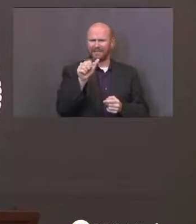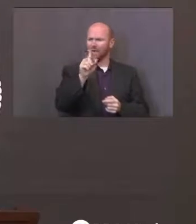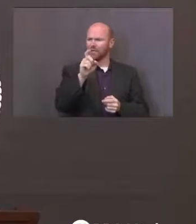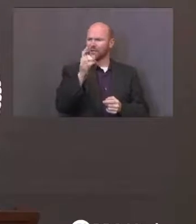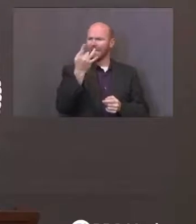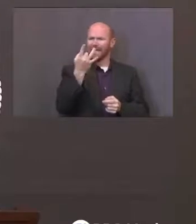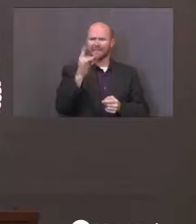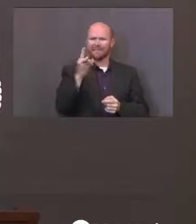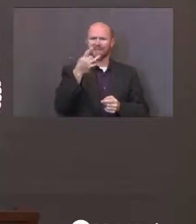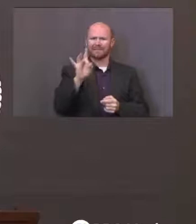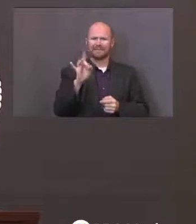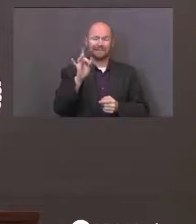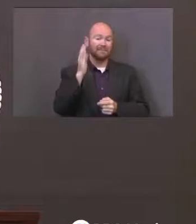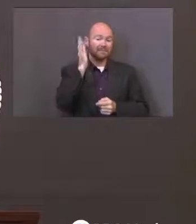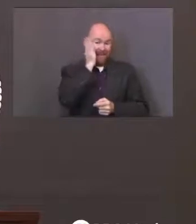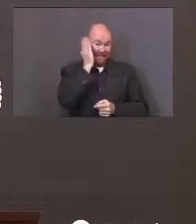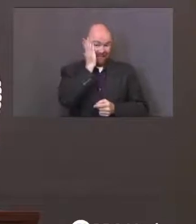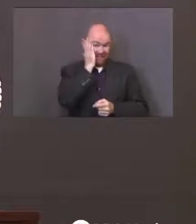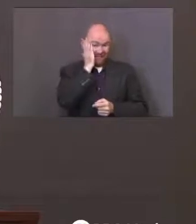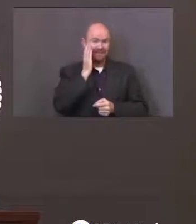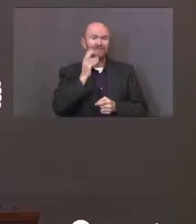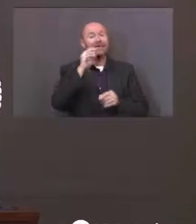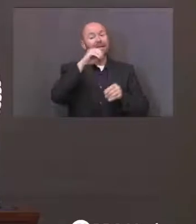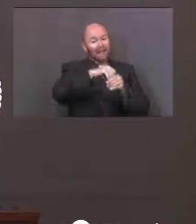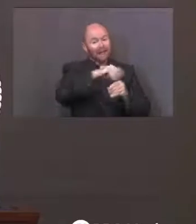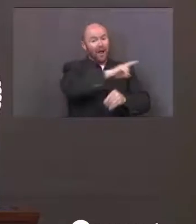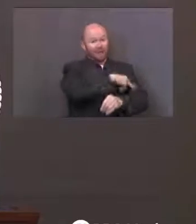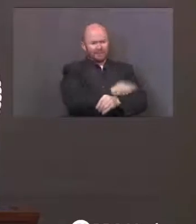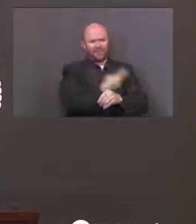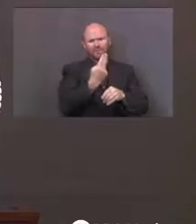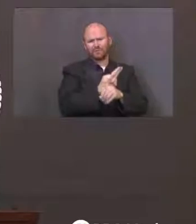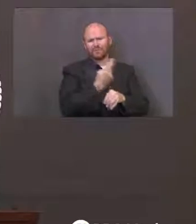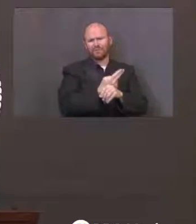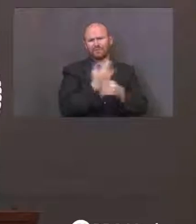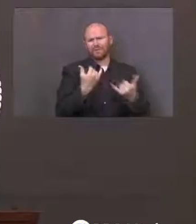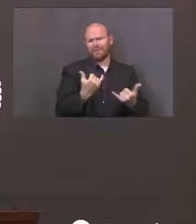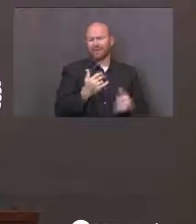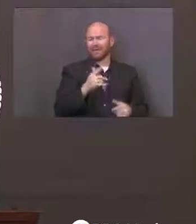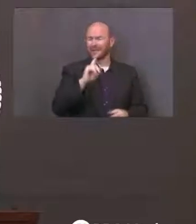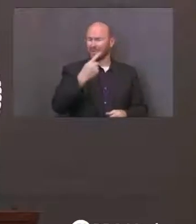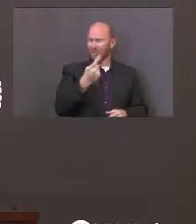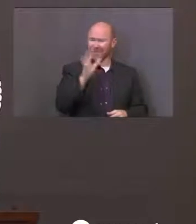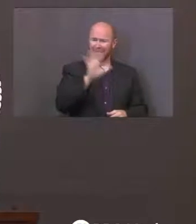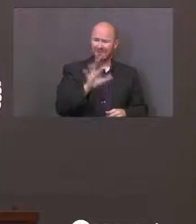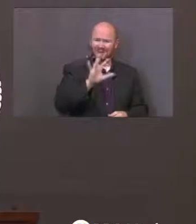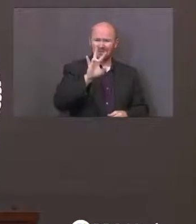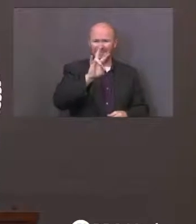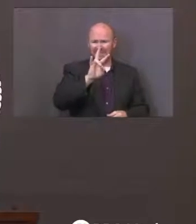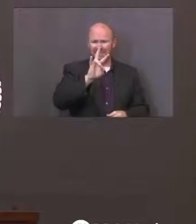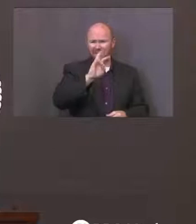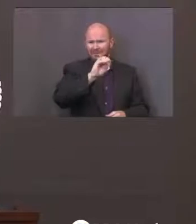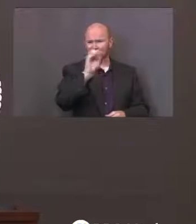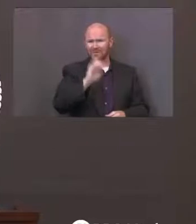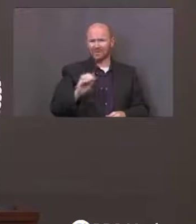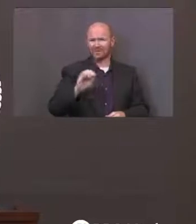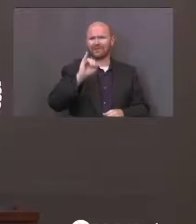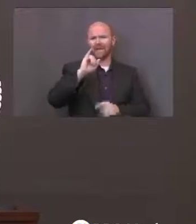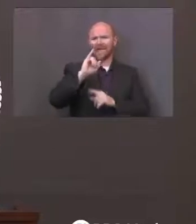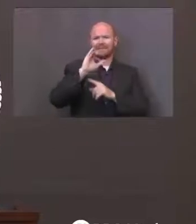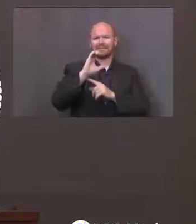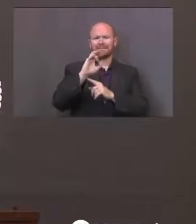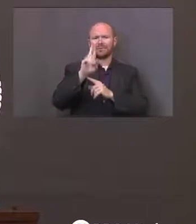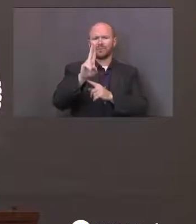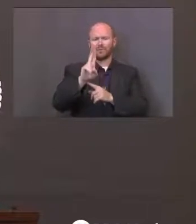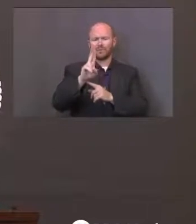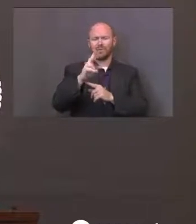beds being occupied today. We are only using about 6%, maybe 7% of the ICU units